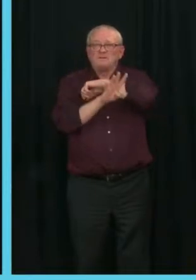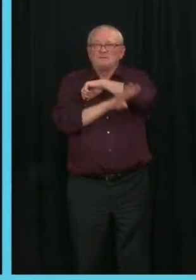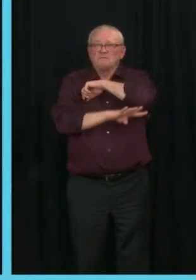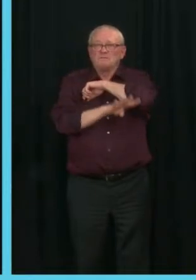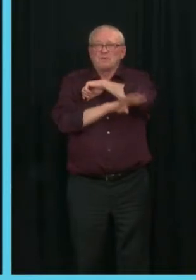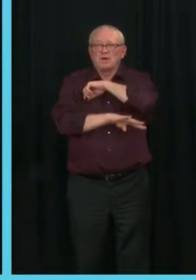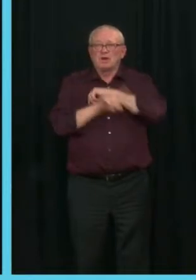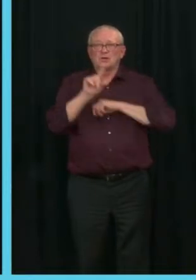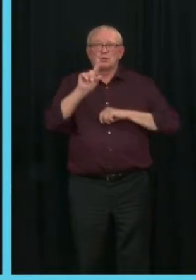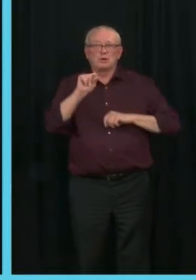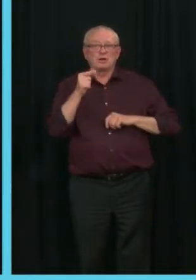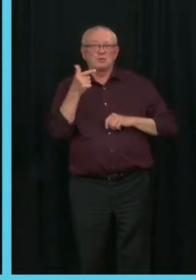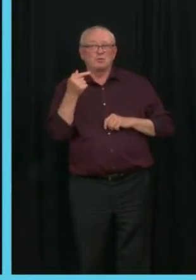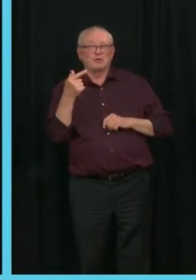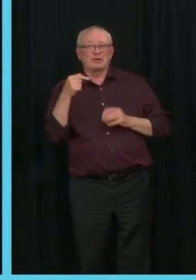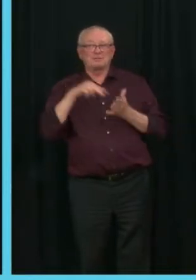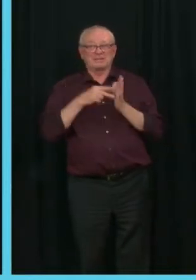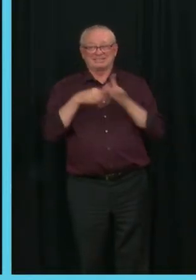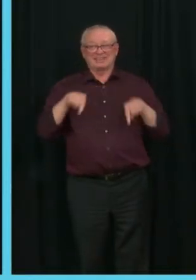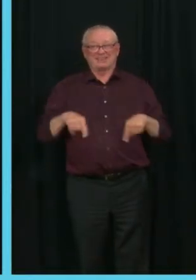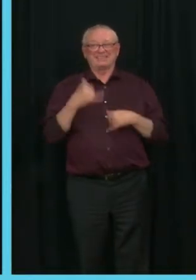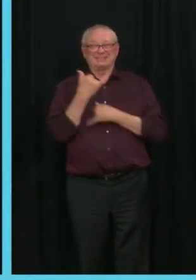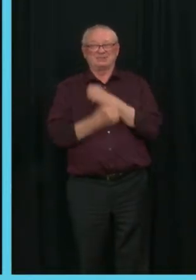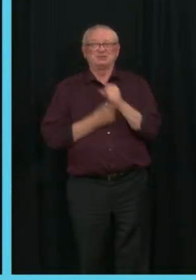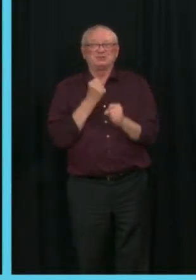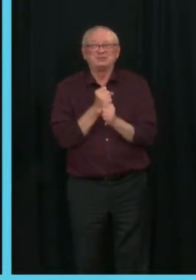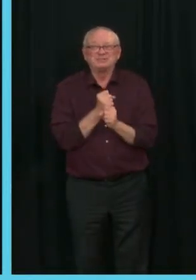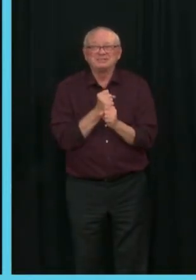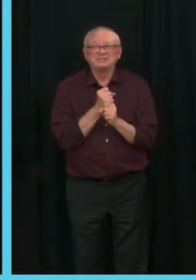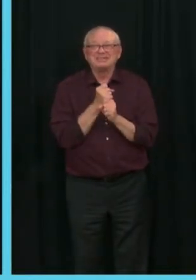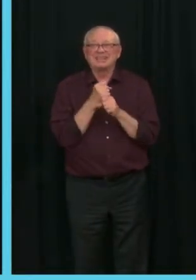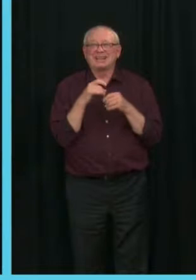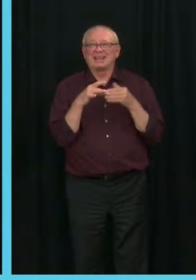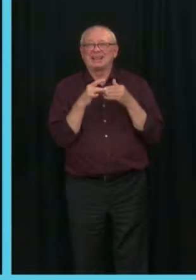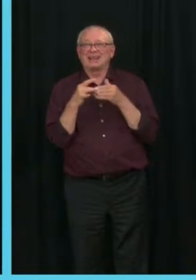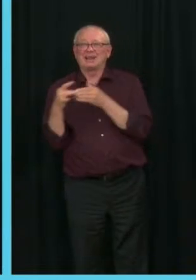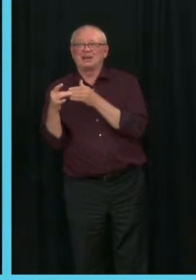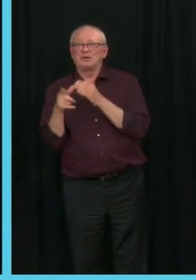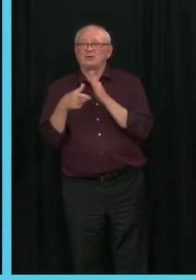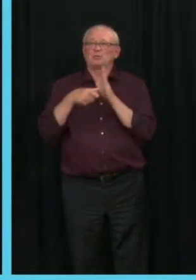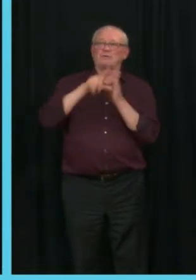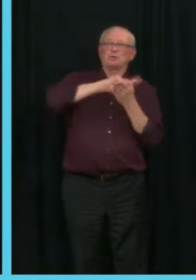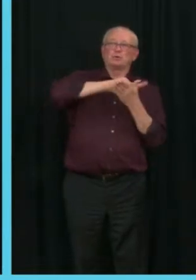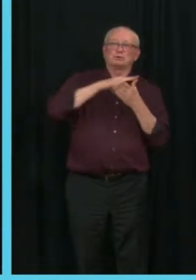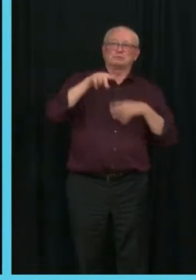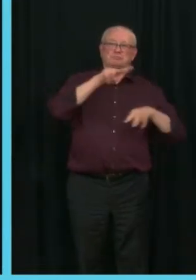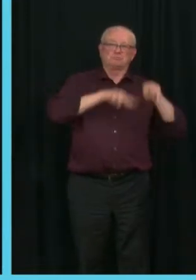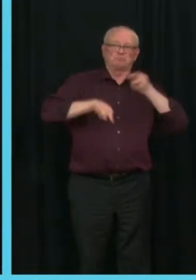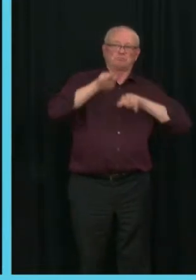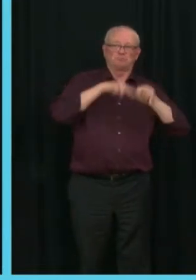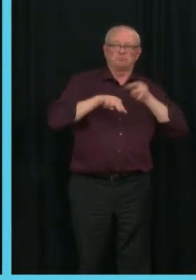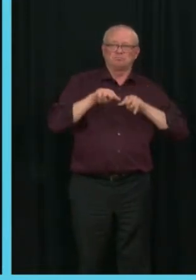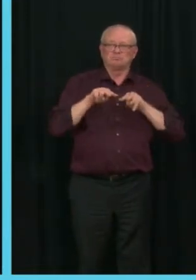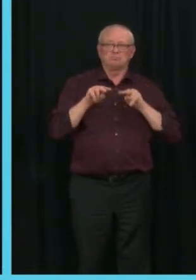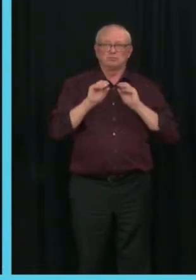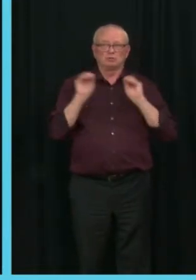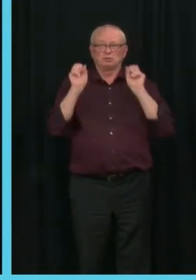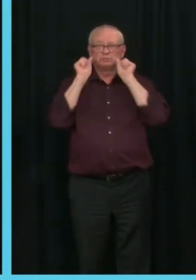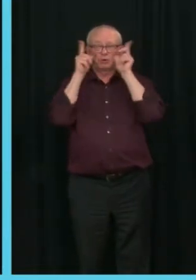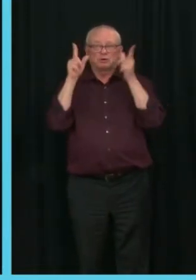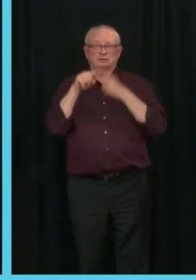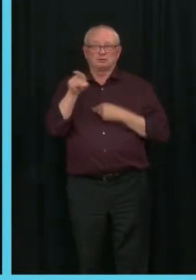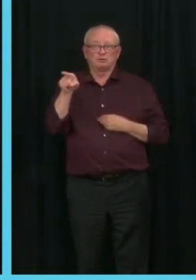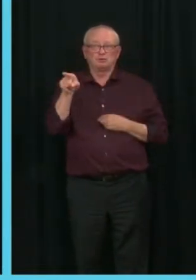that's this year, leadership review. And I'm sure that's not the first time you've heard that. Is that